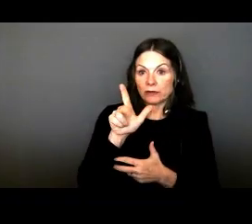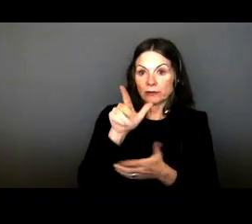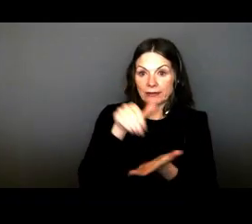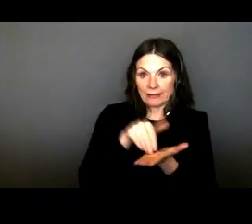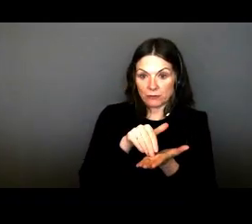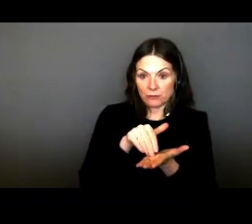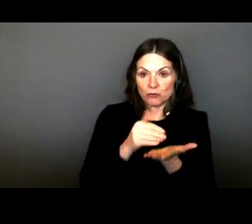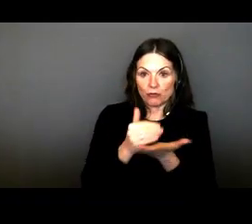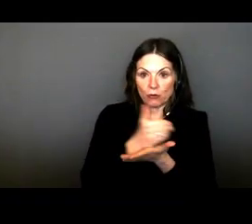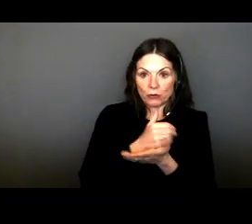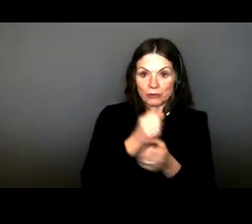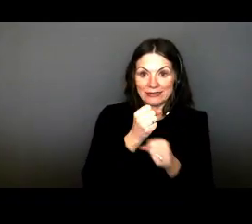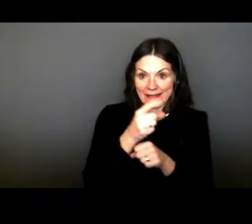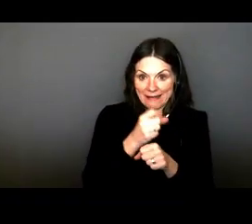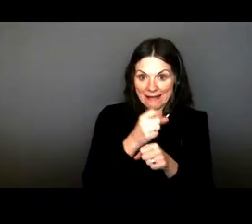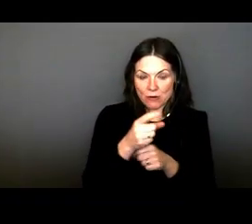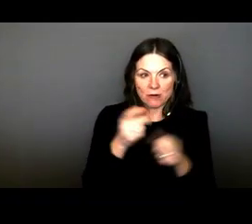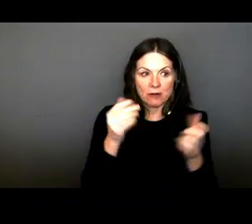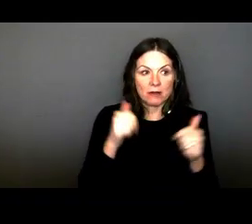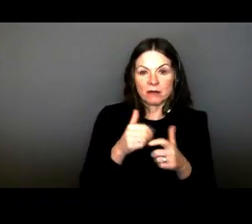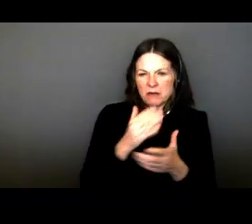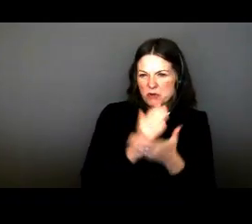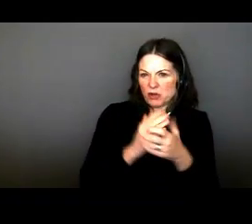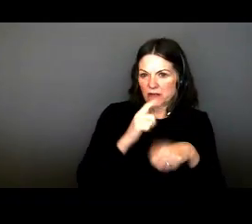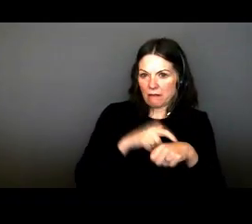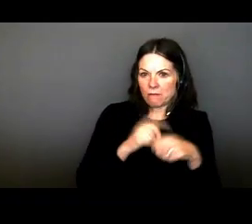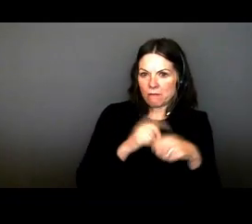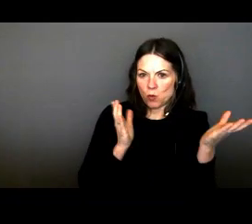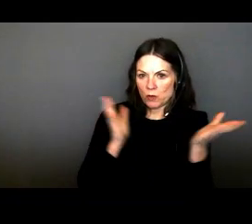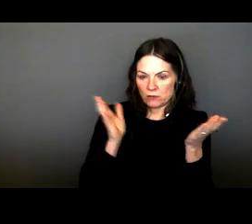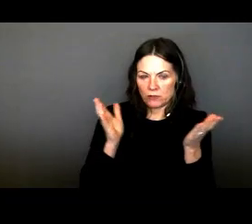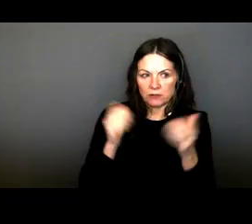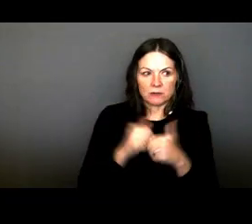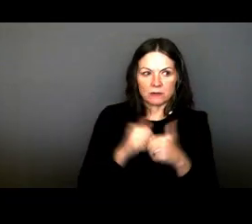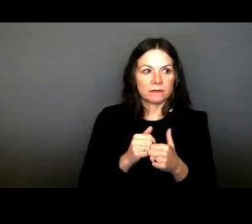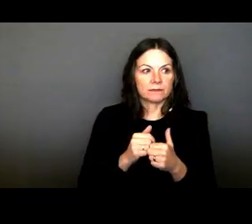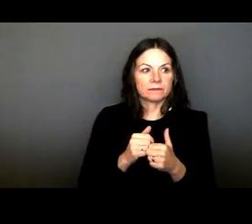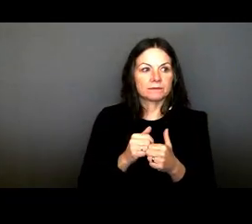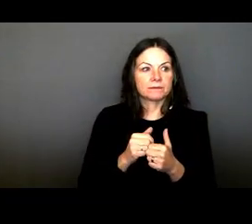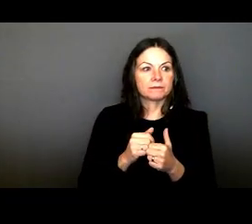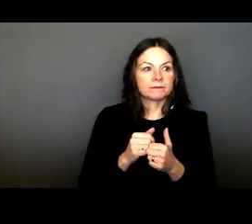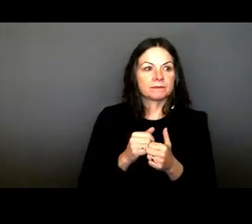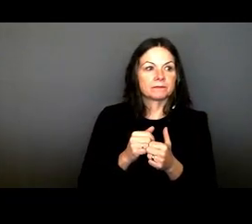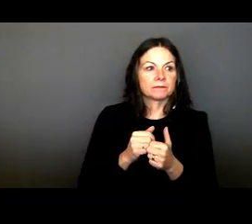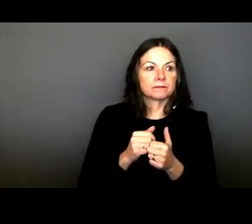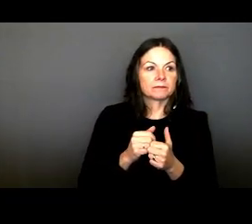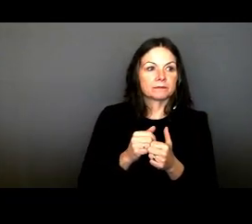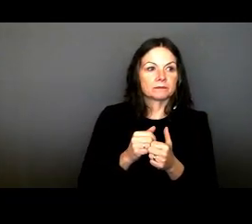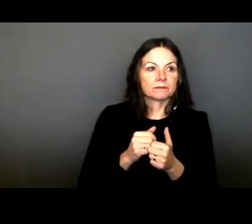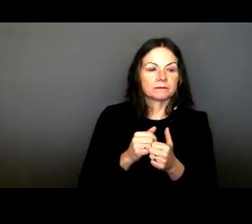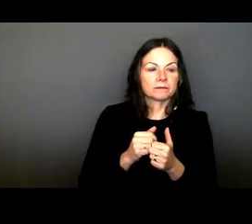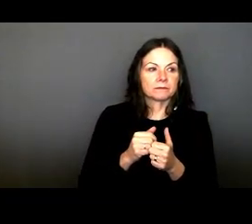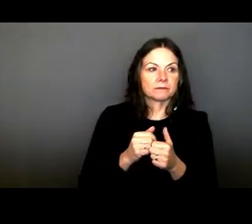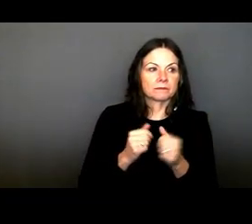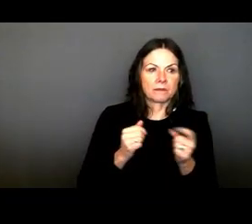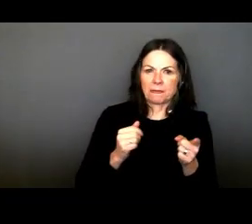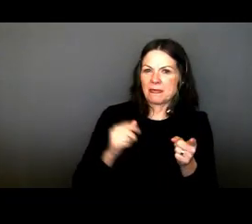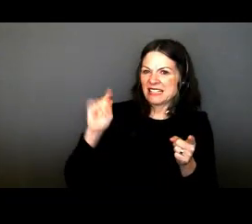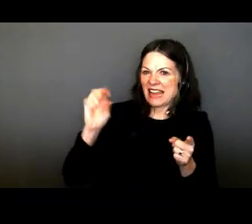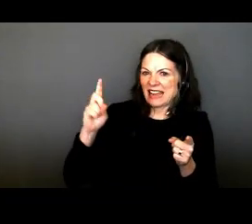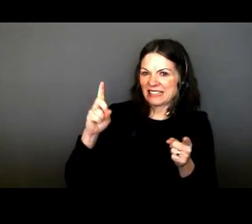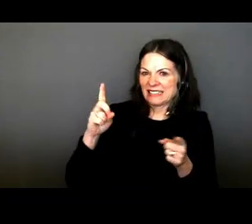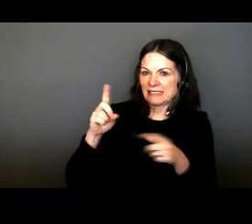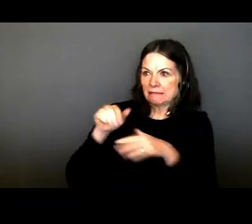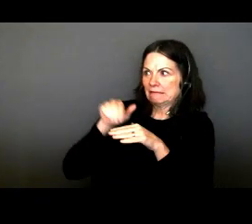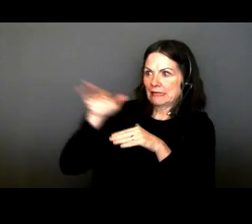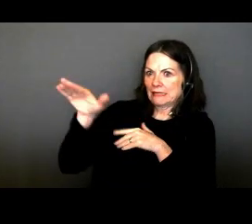is part-time server and has only been eligible for 1 year of filling in taxes, but